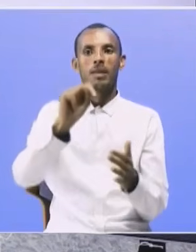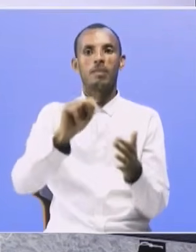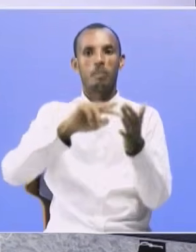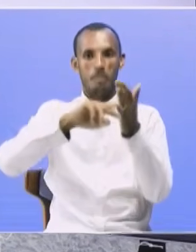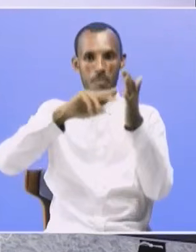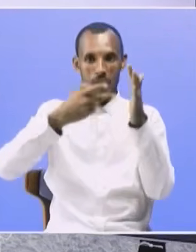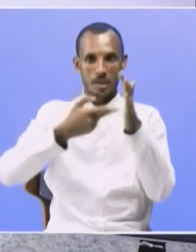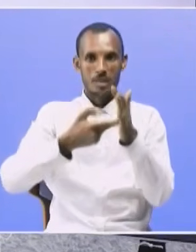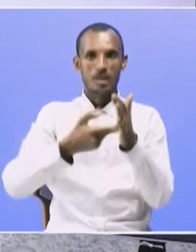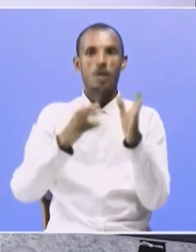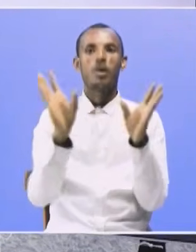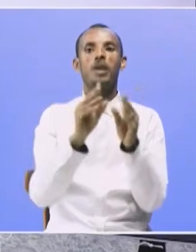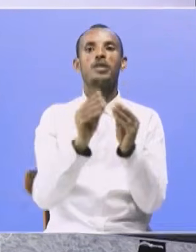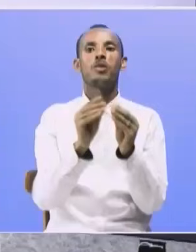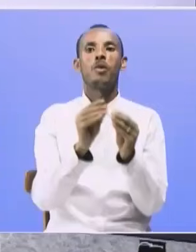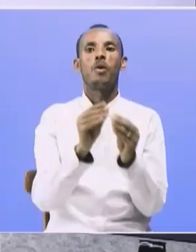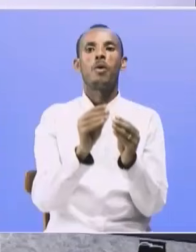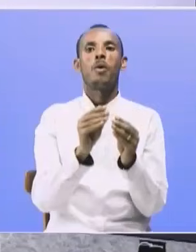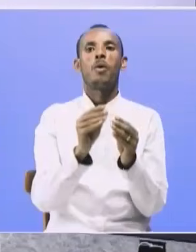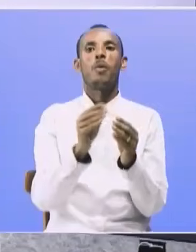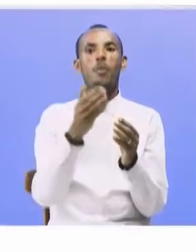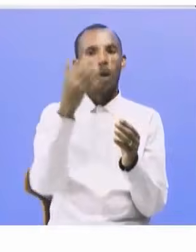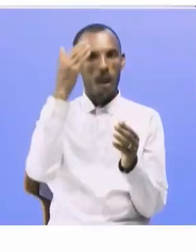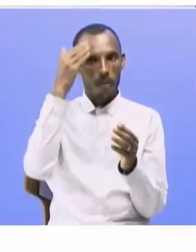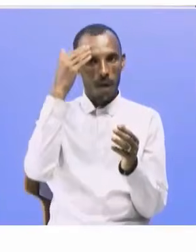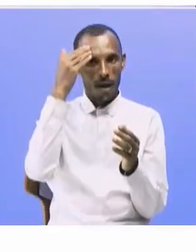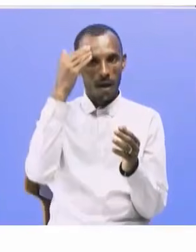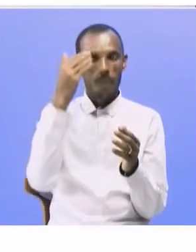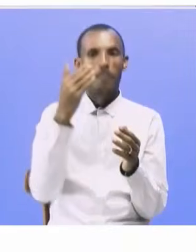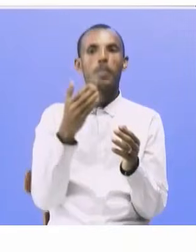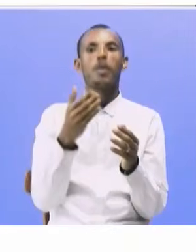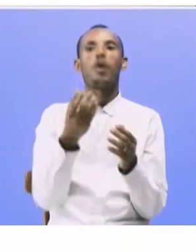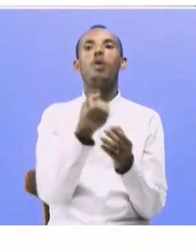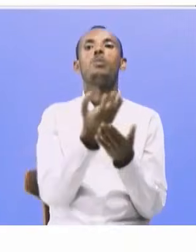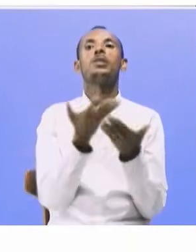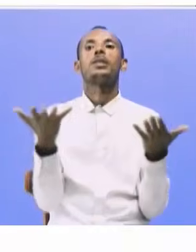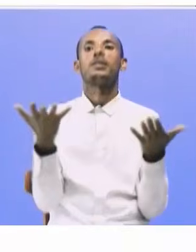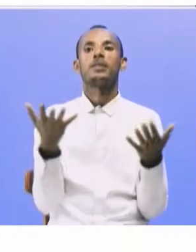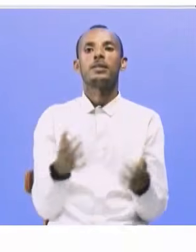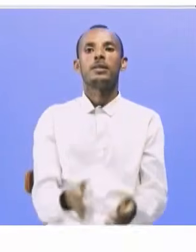of well-defined objects. Good. Set is